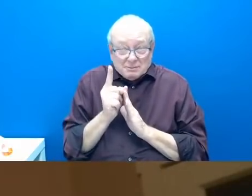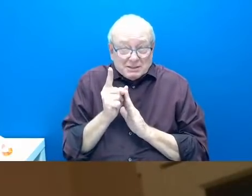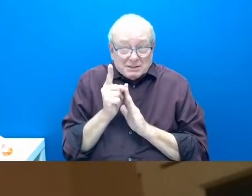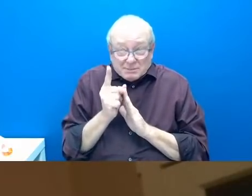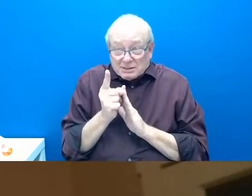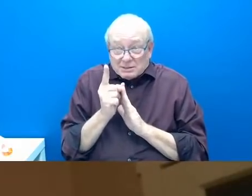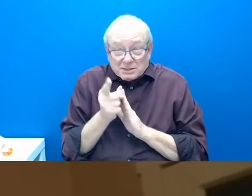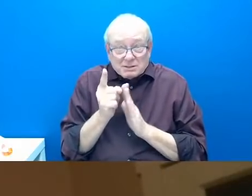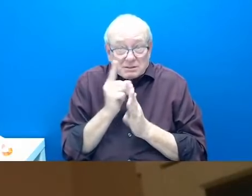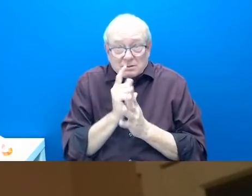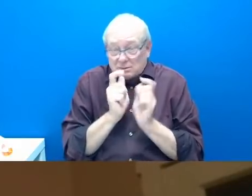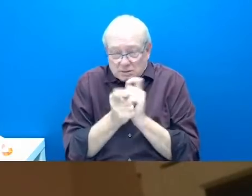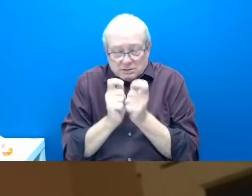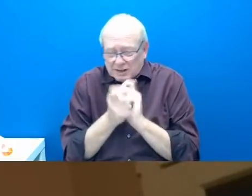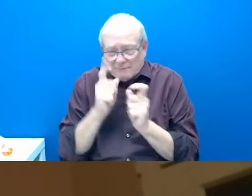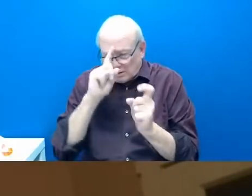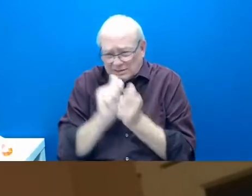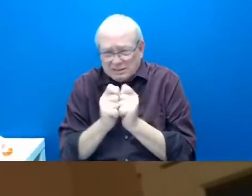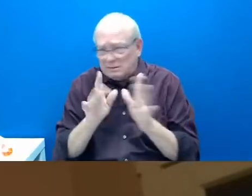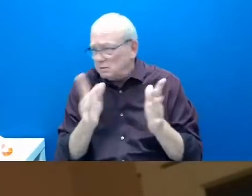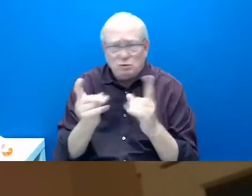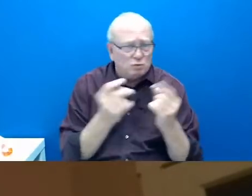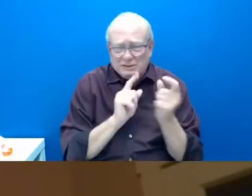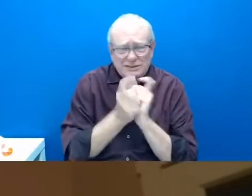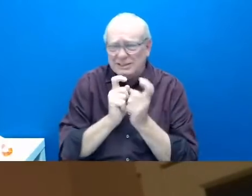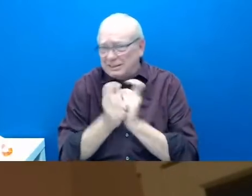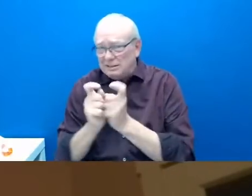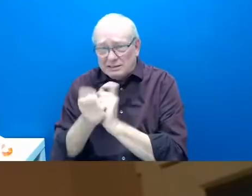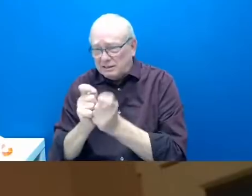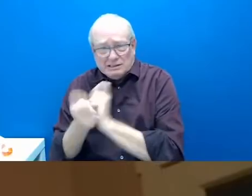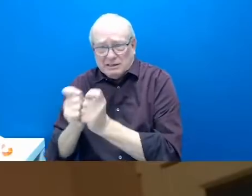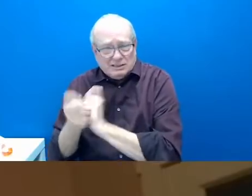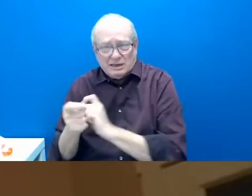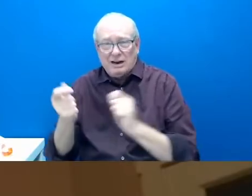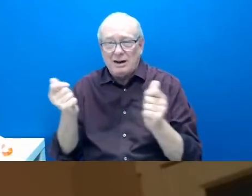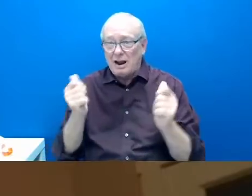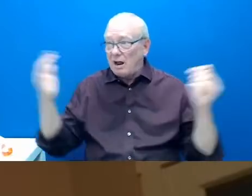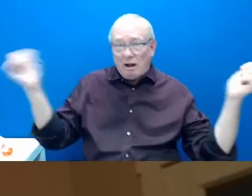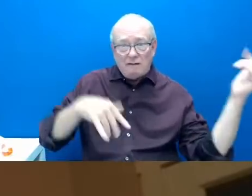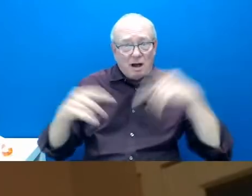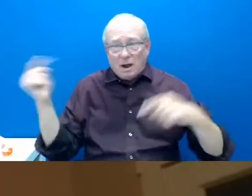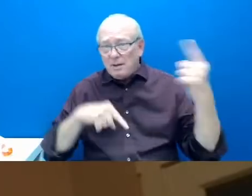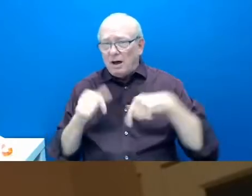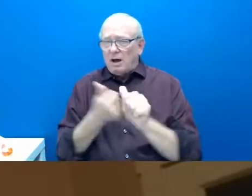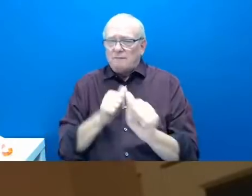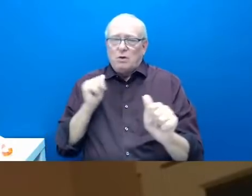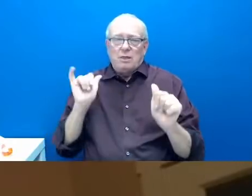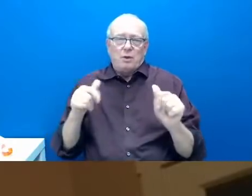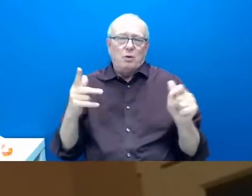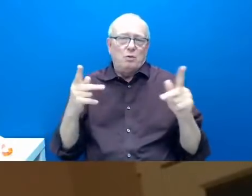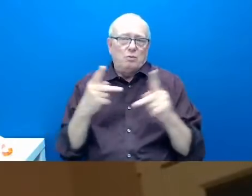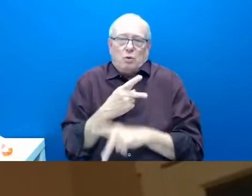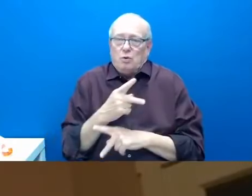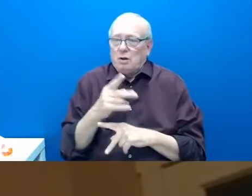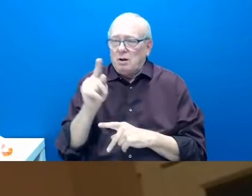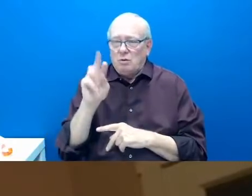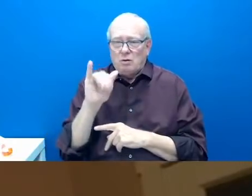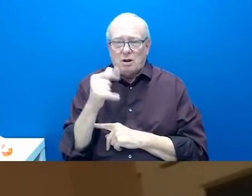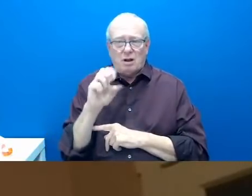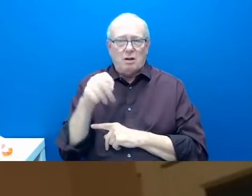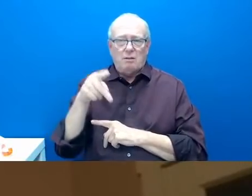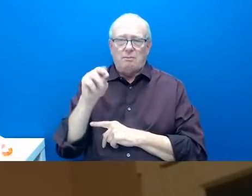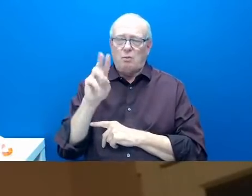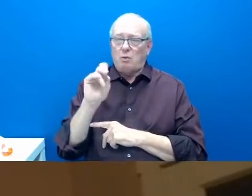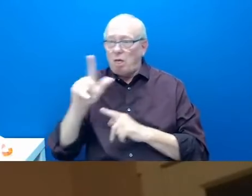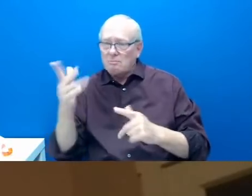deck scenario to be able to avoid this protocol from ever having to be utilized. All of that